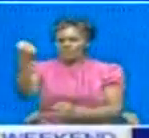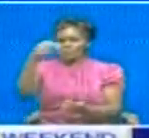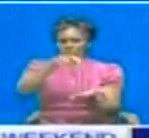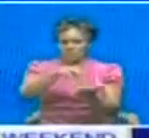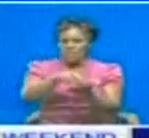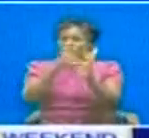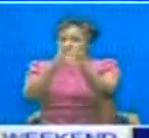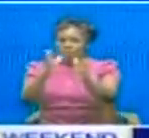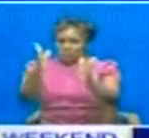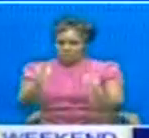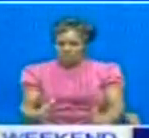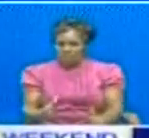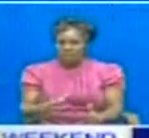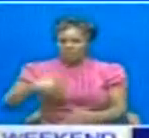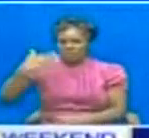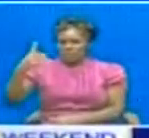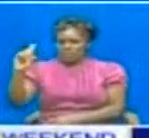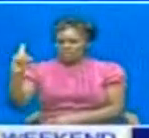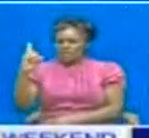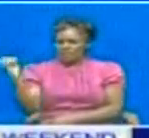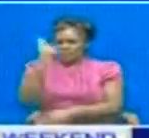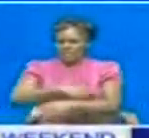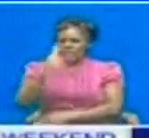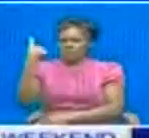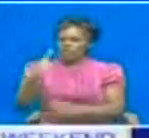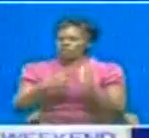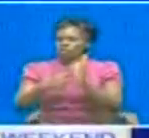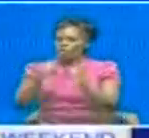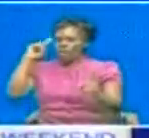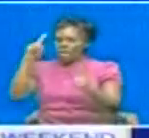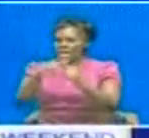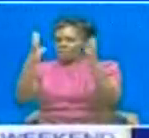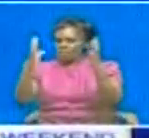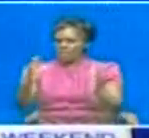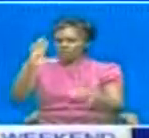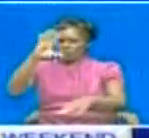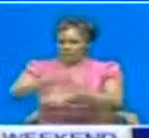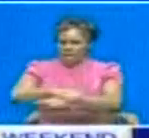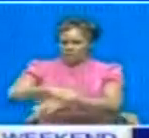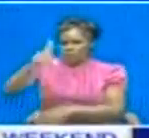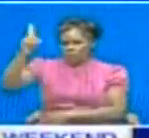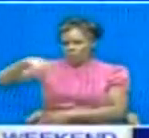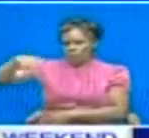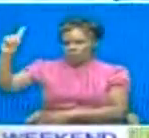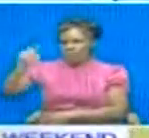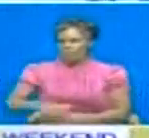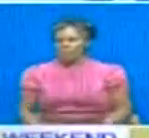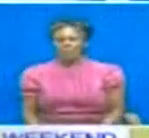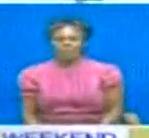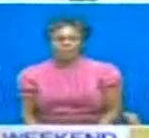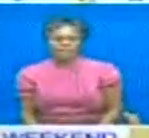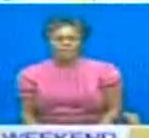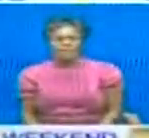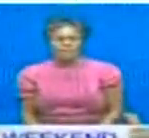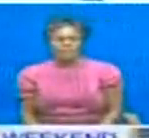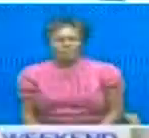Moses Wakisi reports on a day when South Africans showed clear intentions of pocketing the winner's prize.